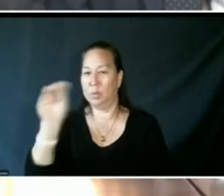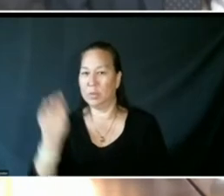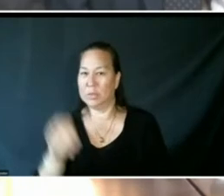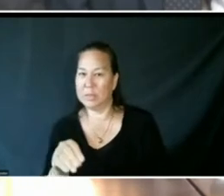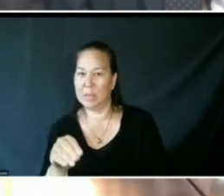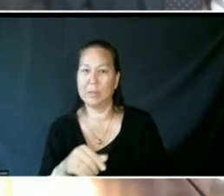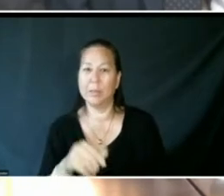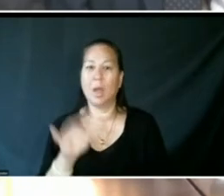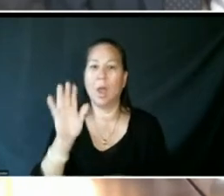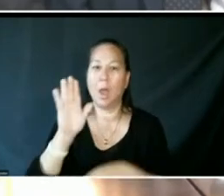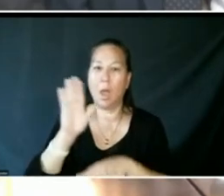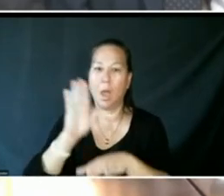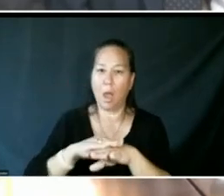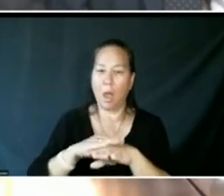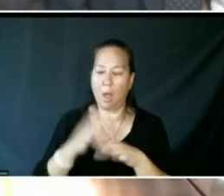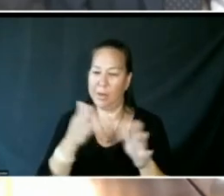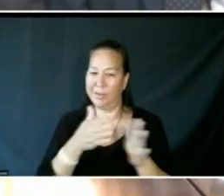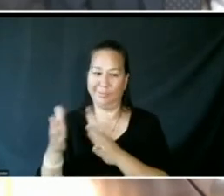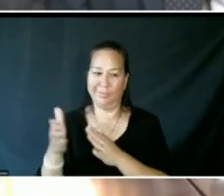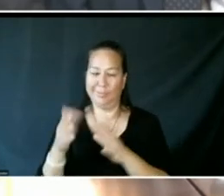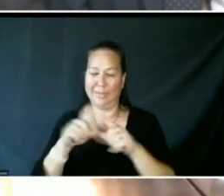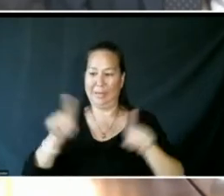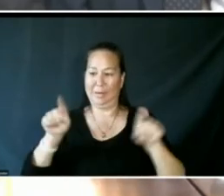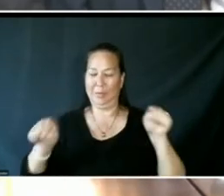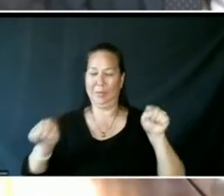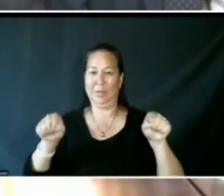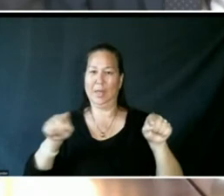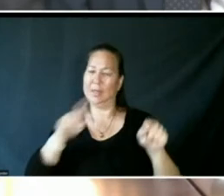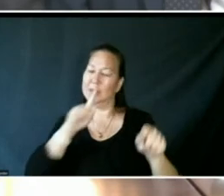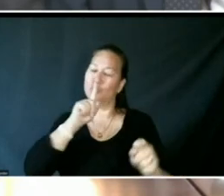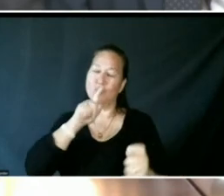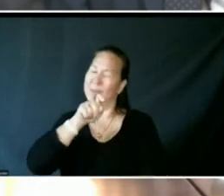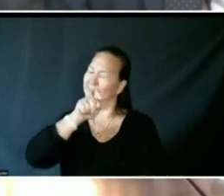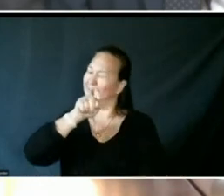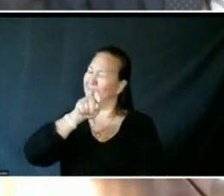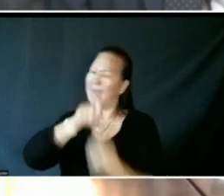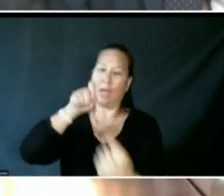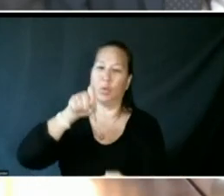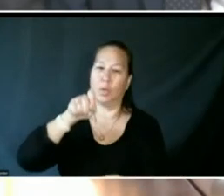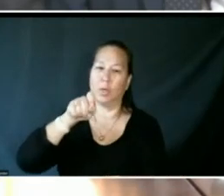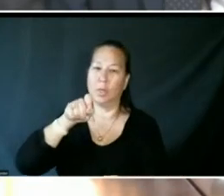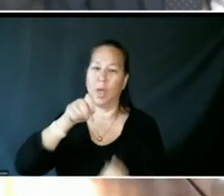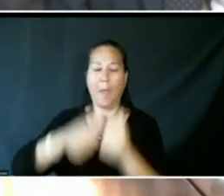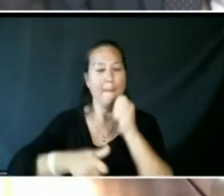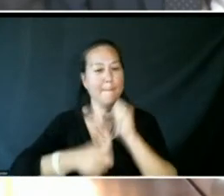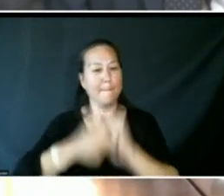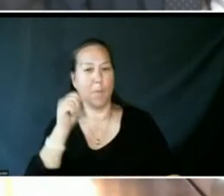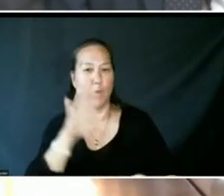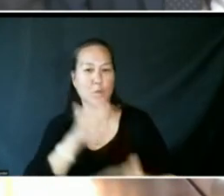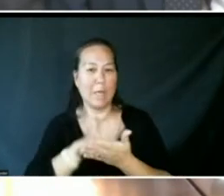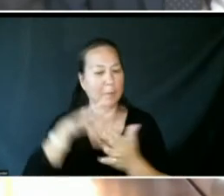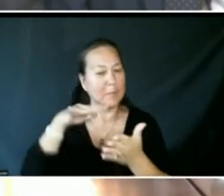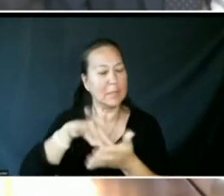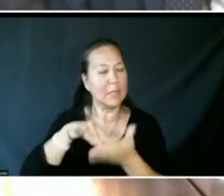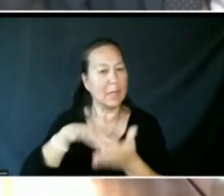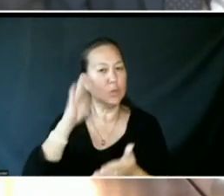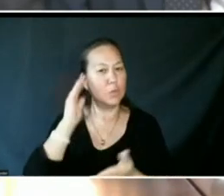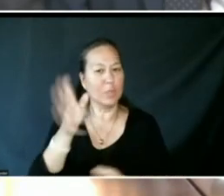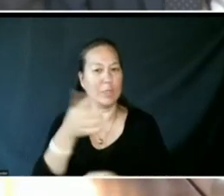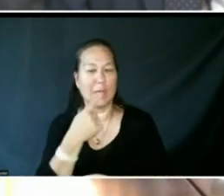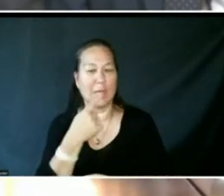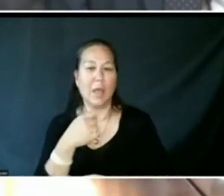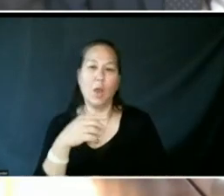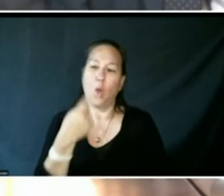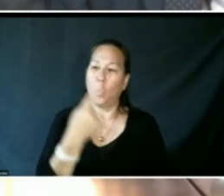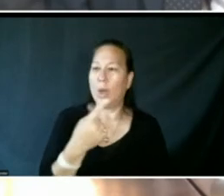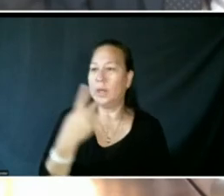the margin, which is essentially dead on accurate. Most academic studies say on a hand tally you'll have between 1% and 2%, but because we use